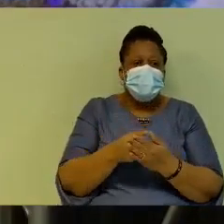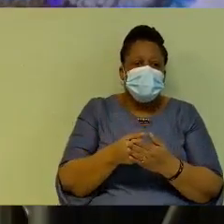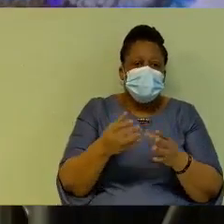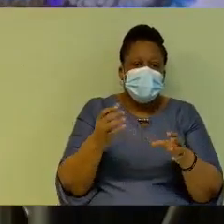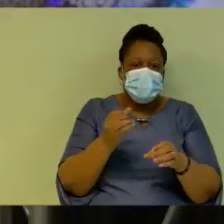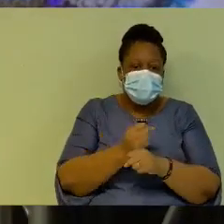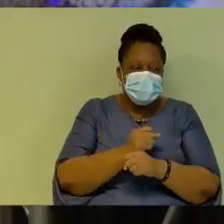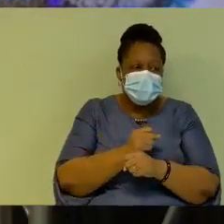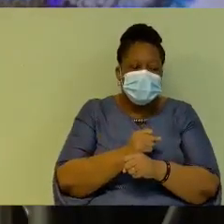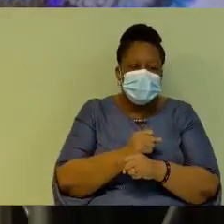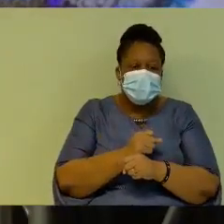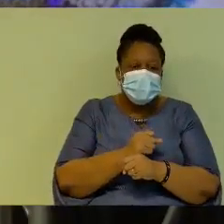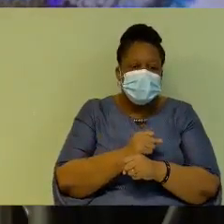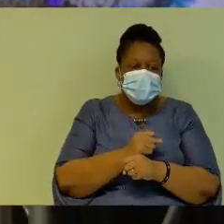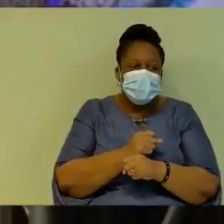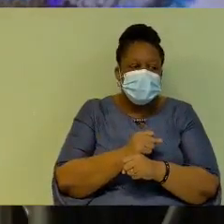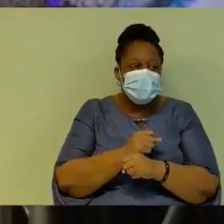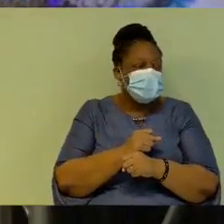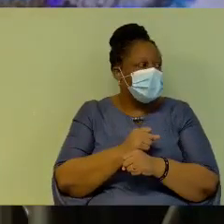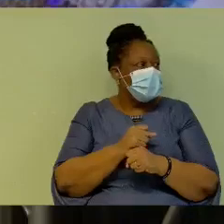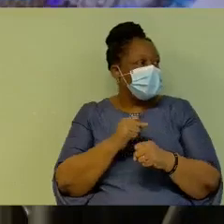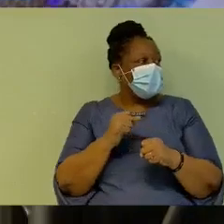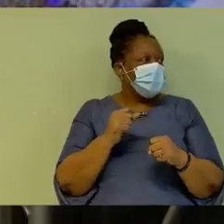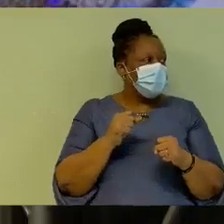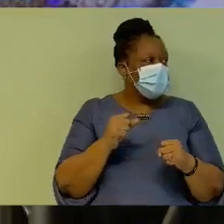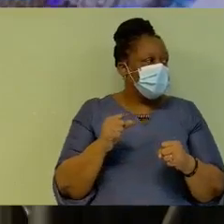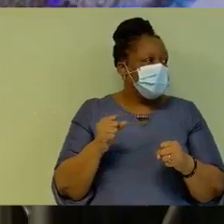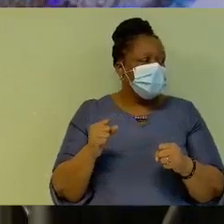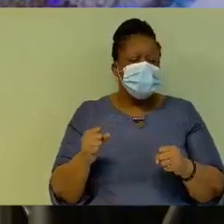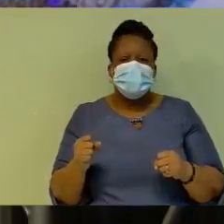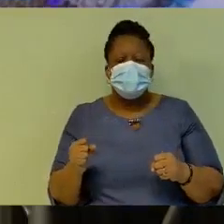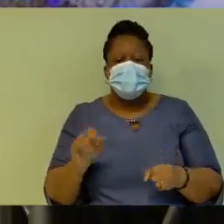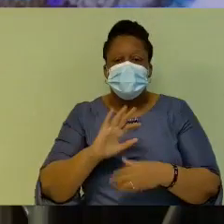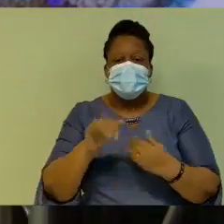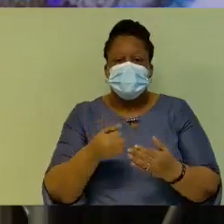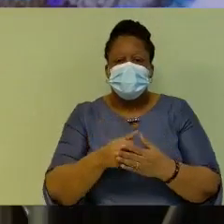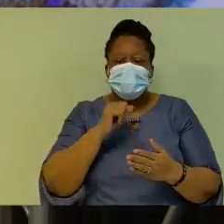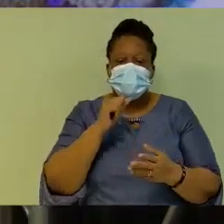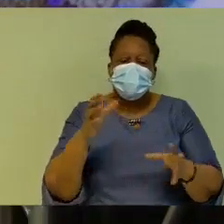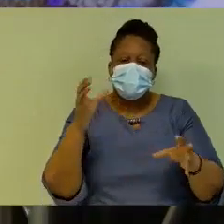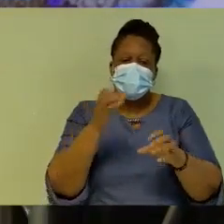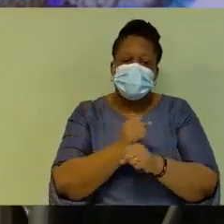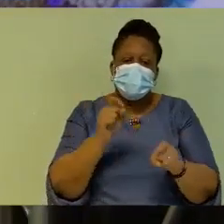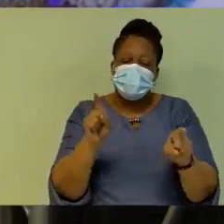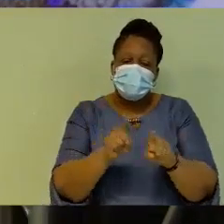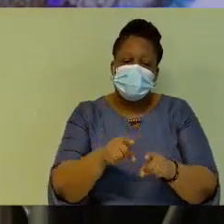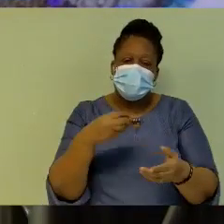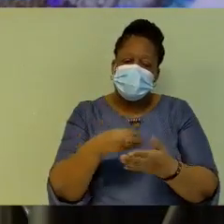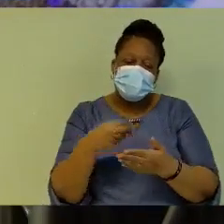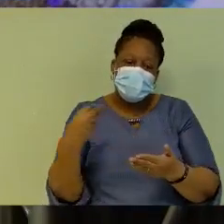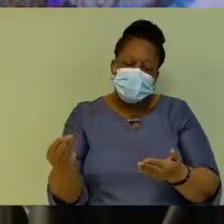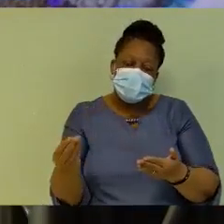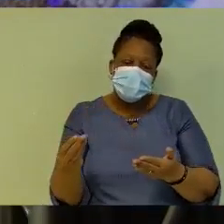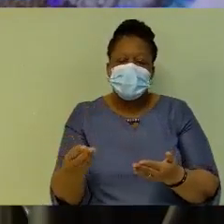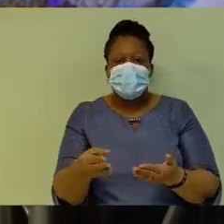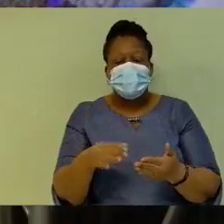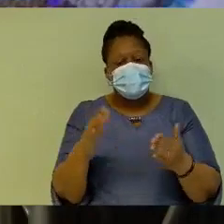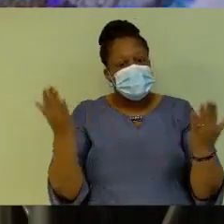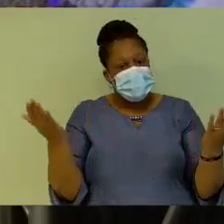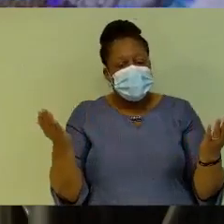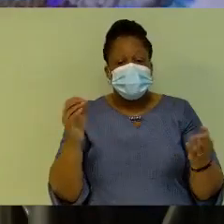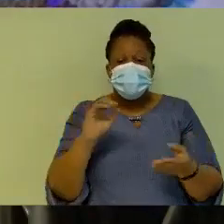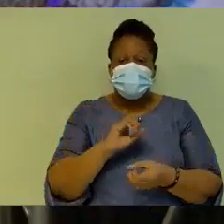you're assuming all things remain constant, that everybody's at the same pay, at the same increment state, and so forth. In the middle of